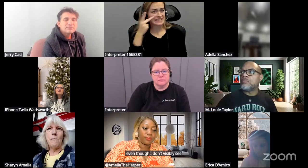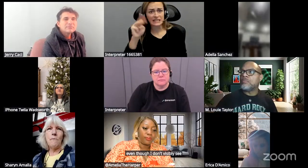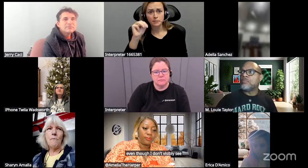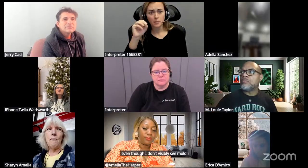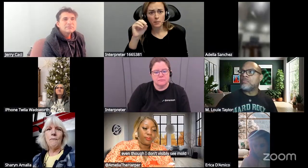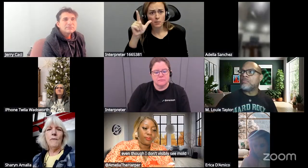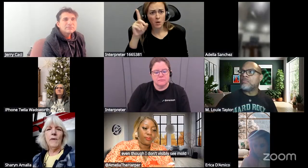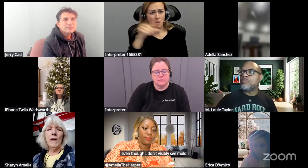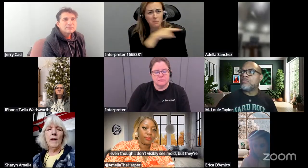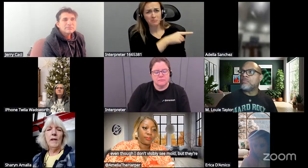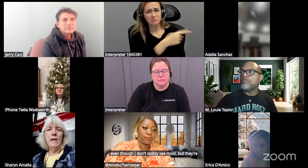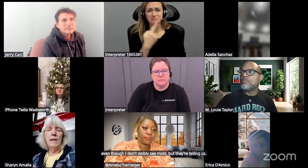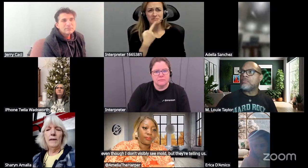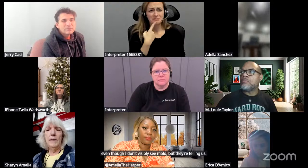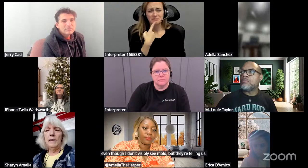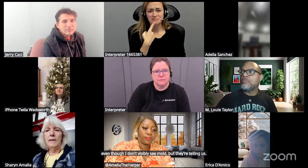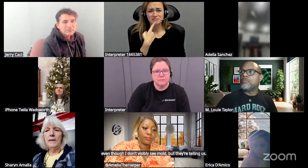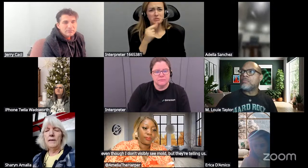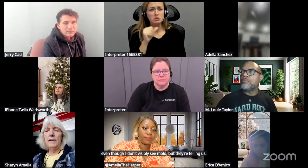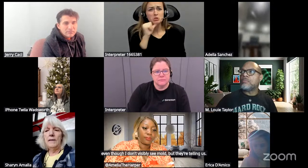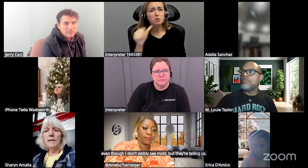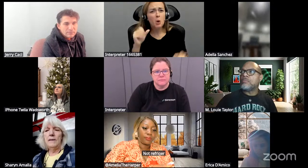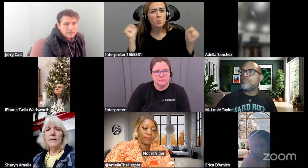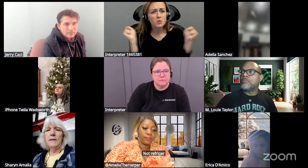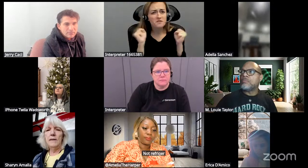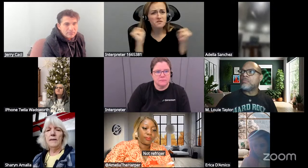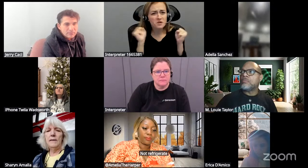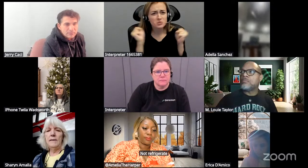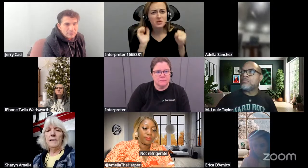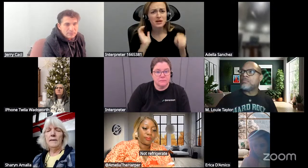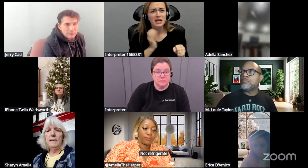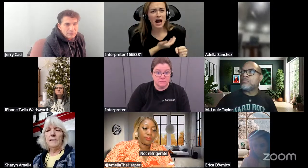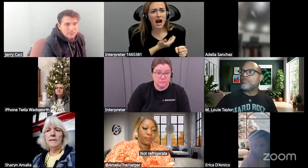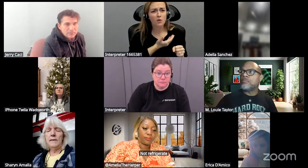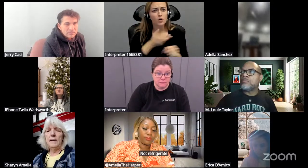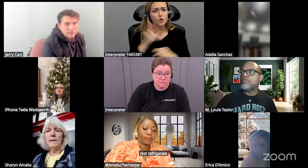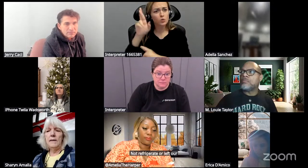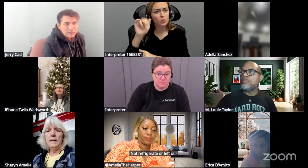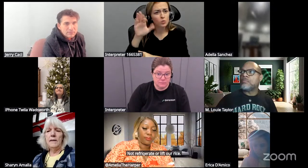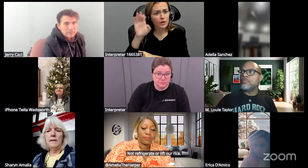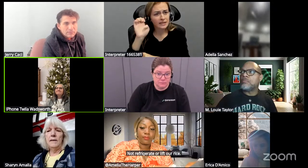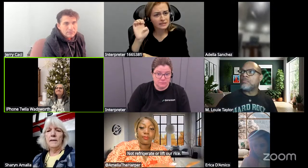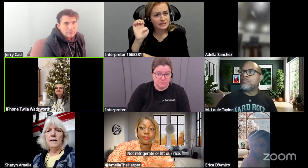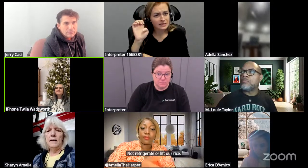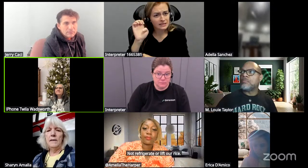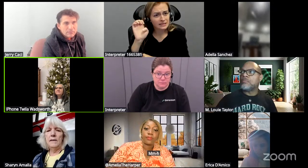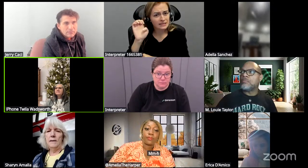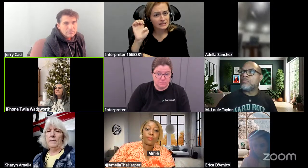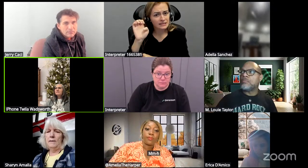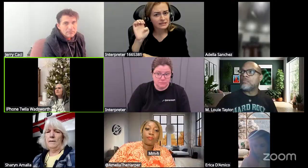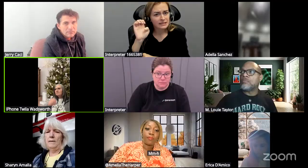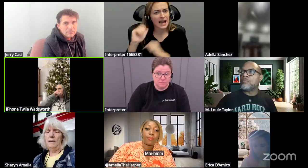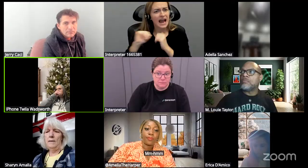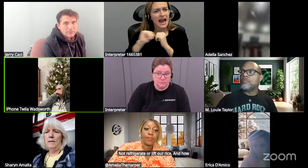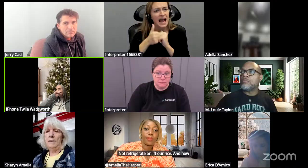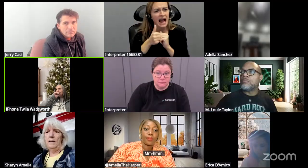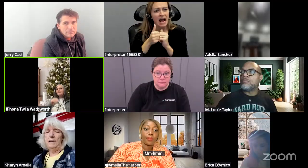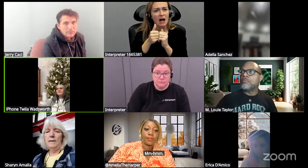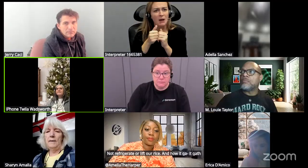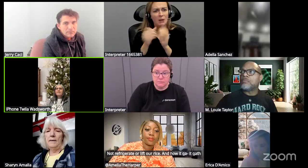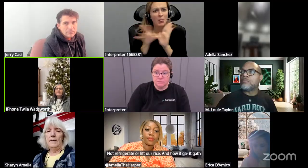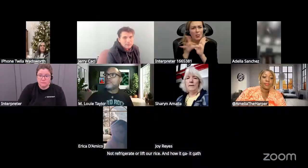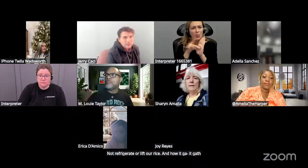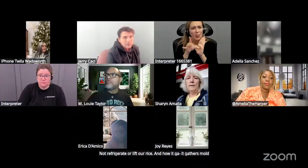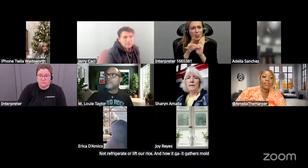but they're telling us not to refrigerate our rice Mm-hmm. and how it gathers